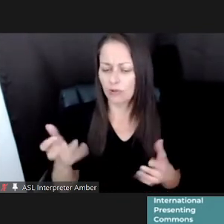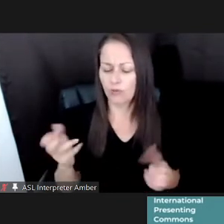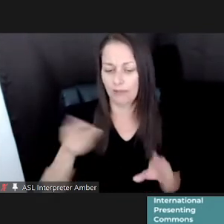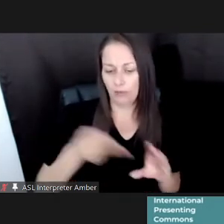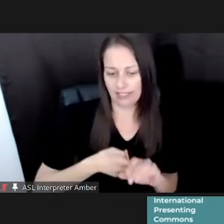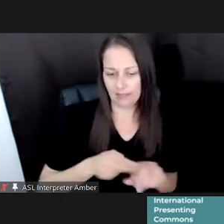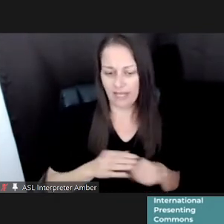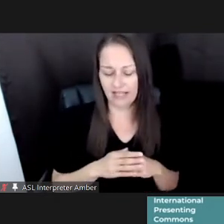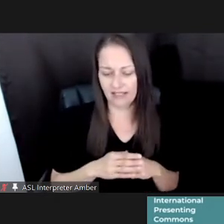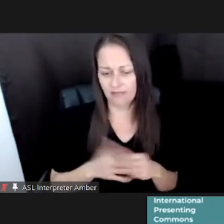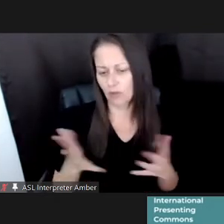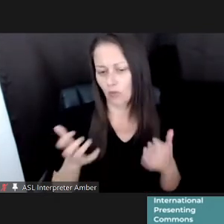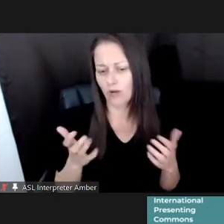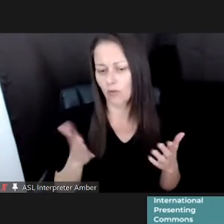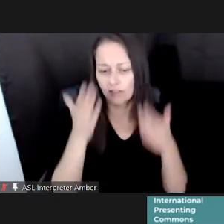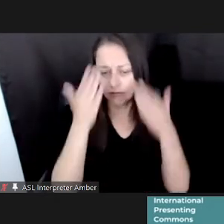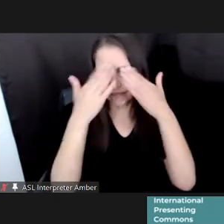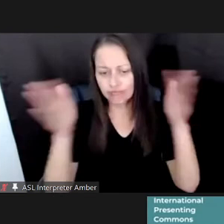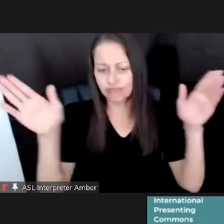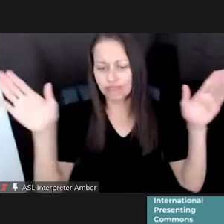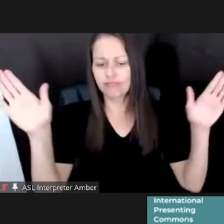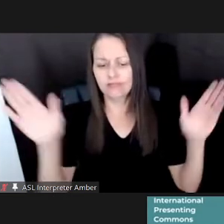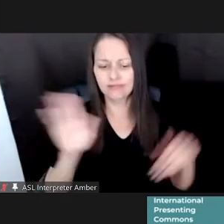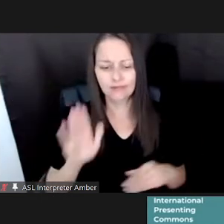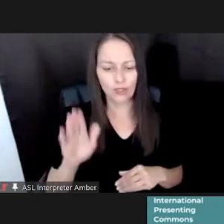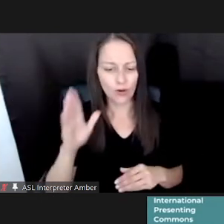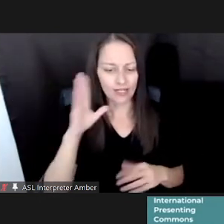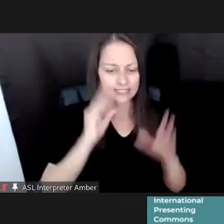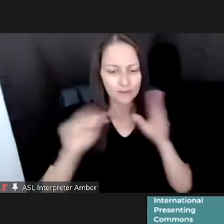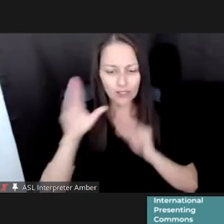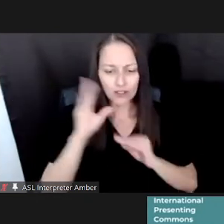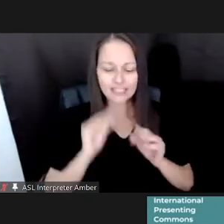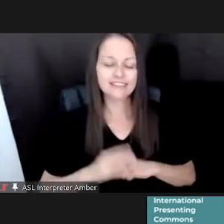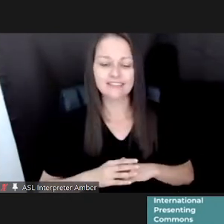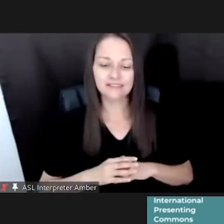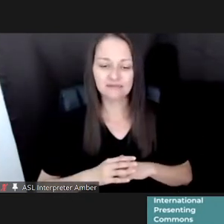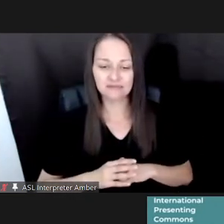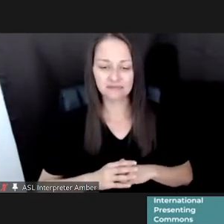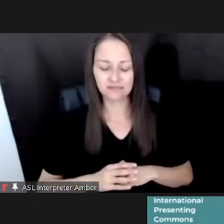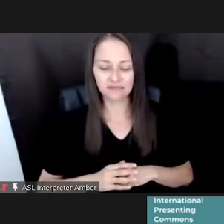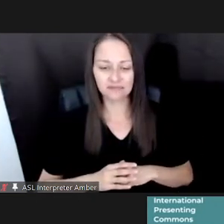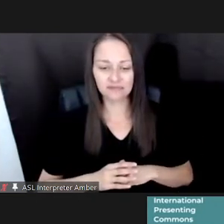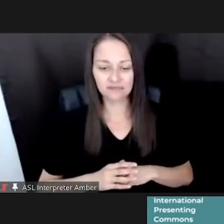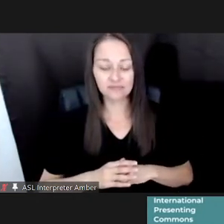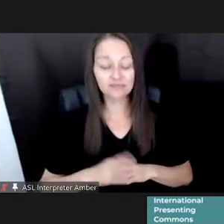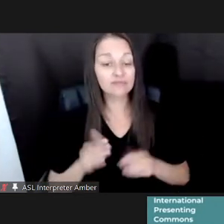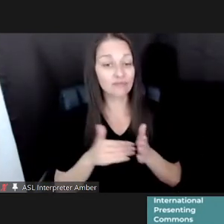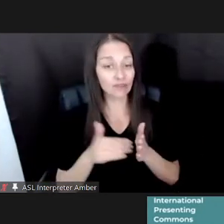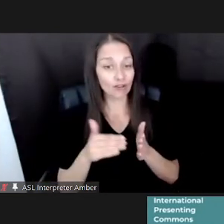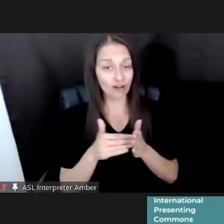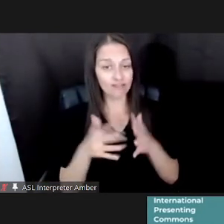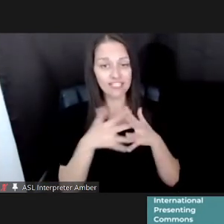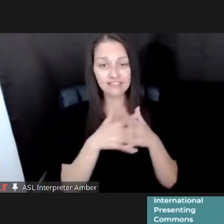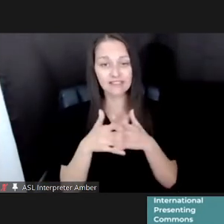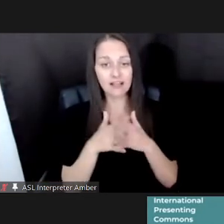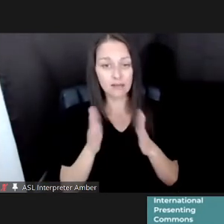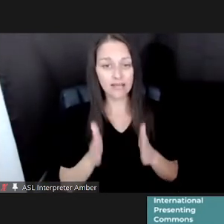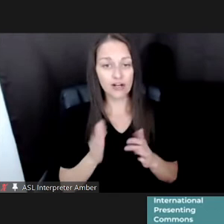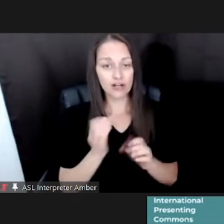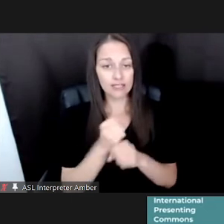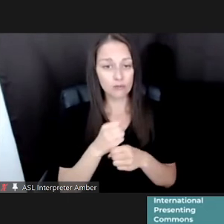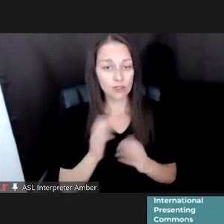expand their horizons, really. And often I feel that American producers are preaching too